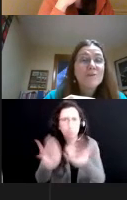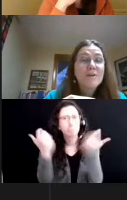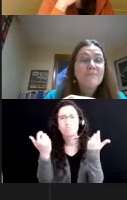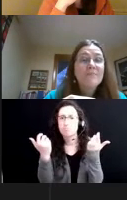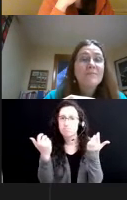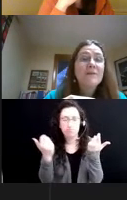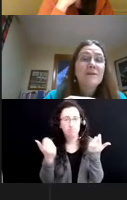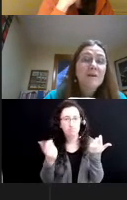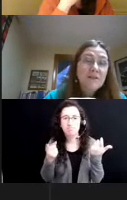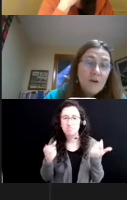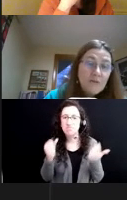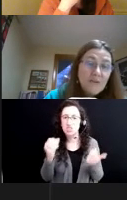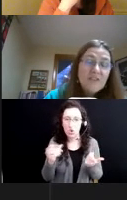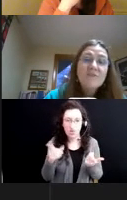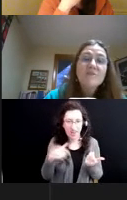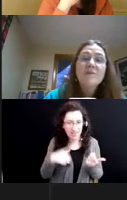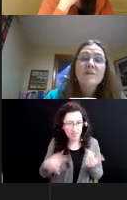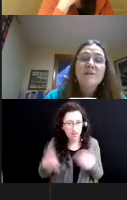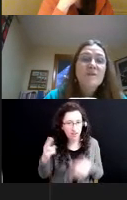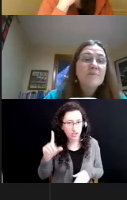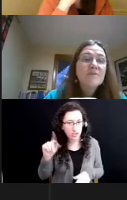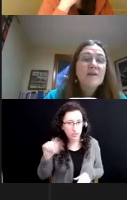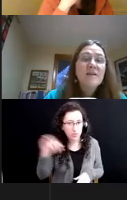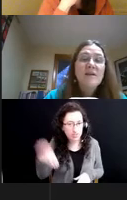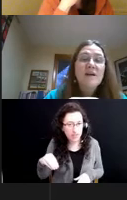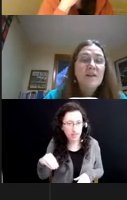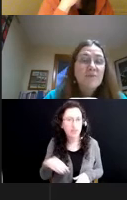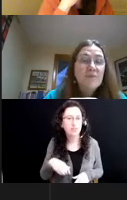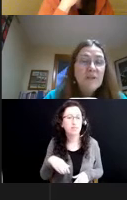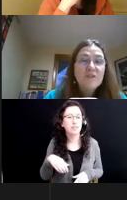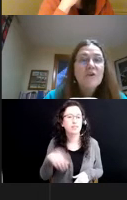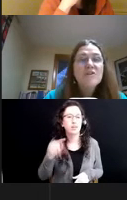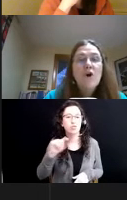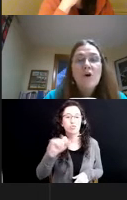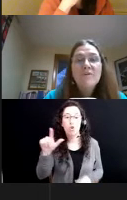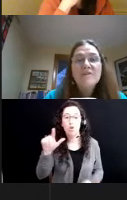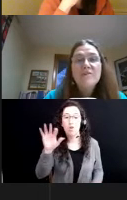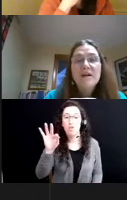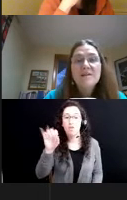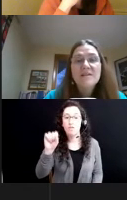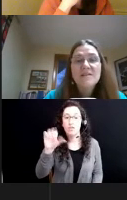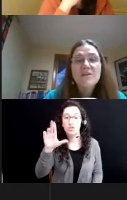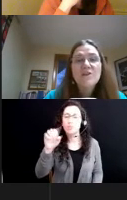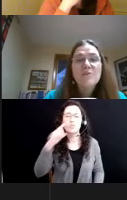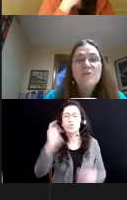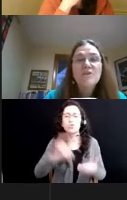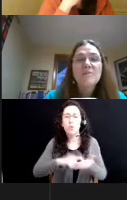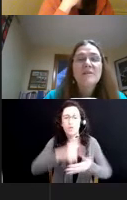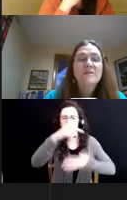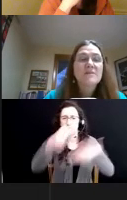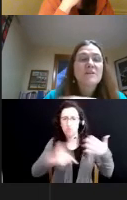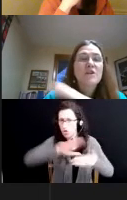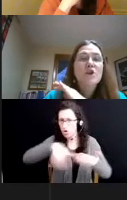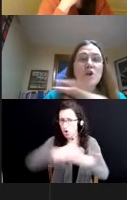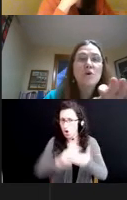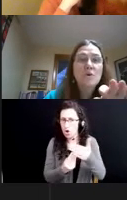mix, 20%. A tall fescue, 20%, another perennial. So notice all these grasses as the largest portion of the